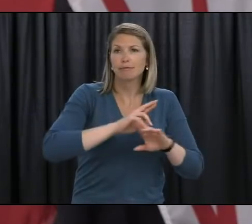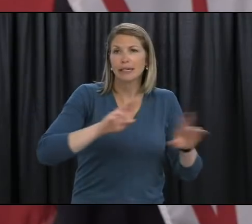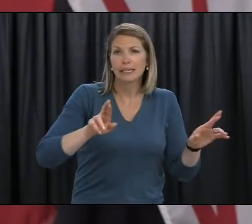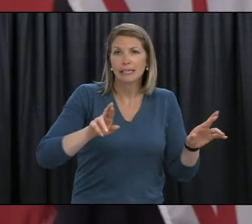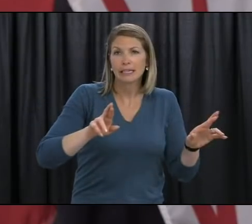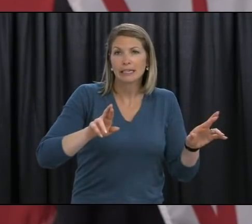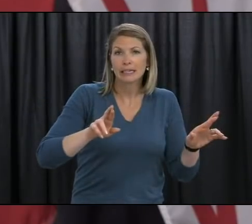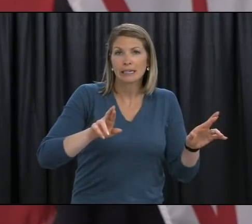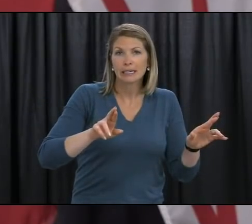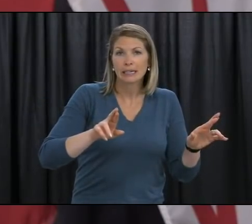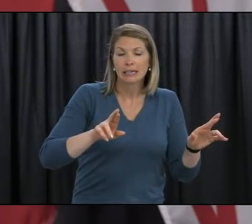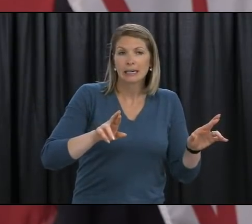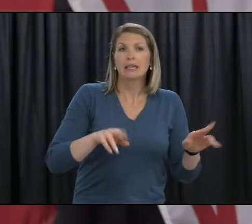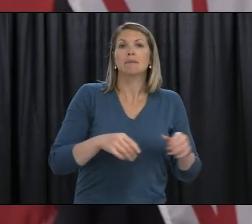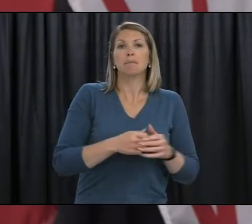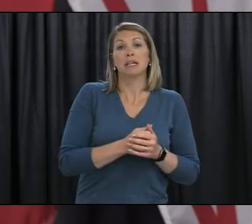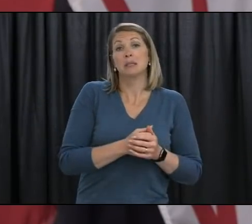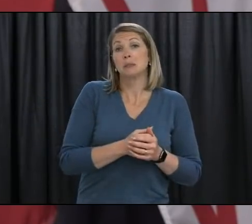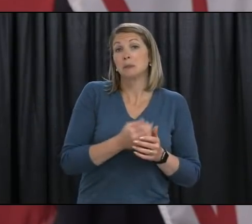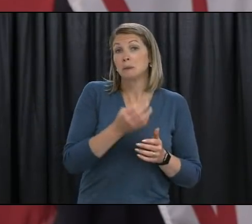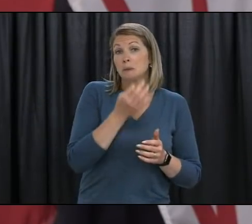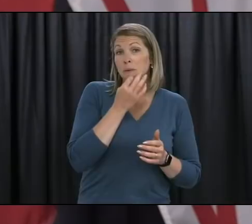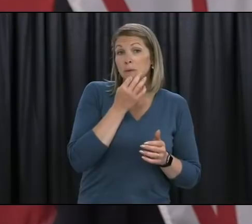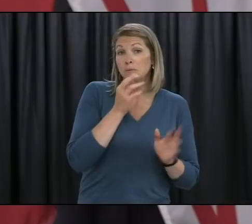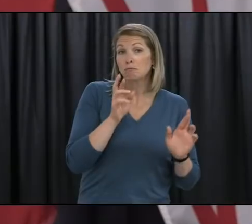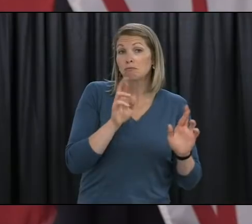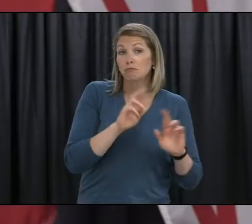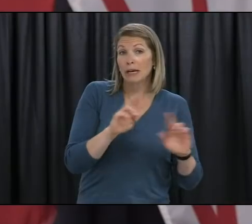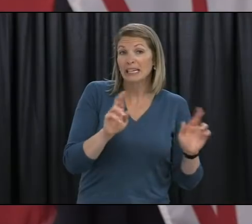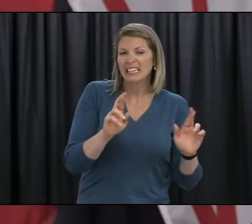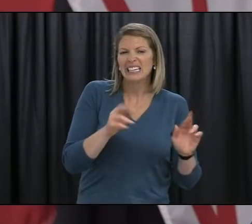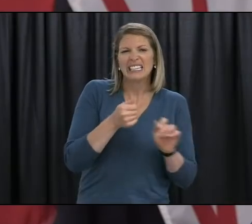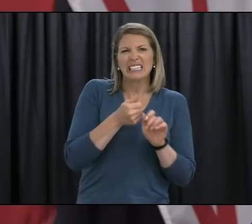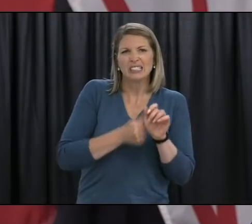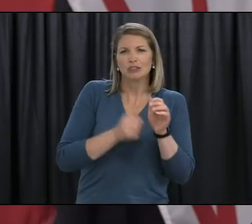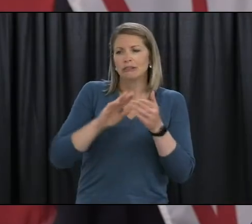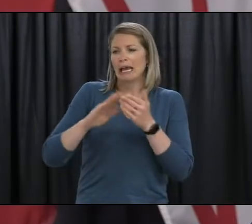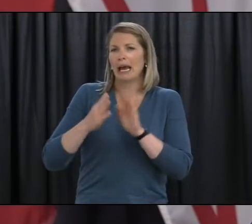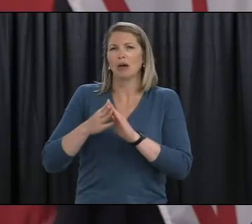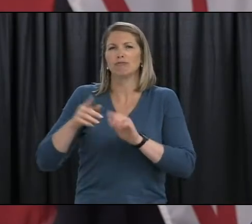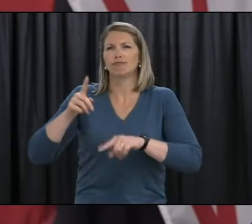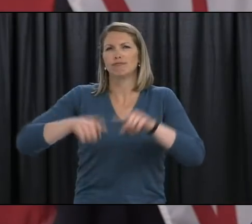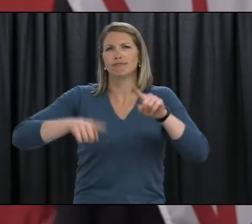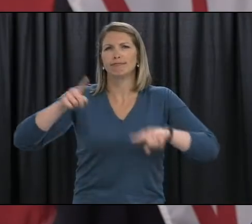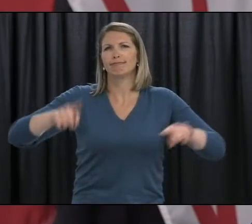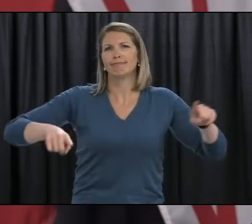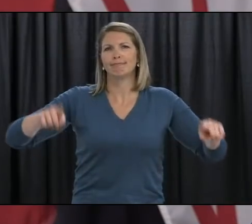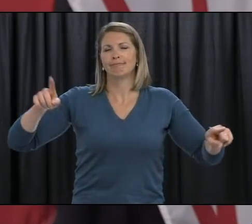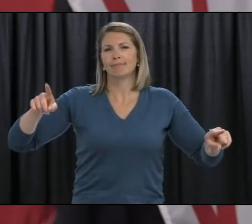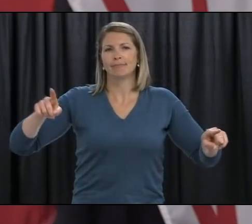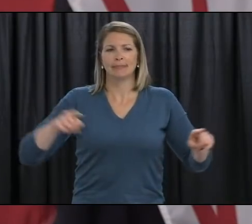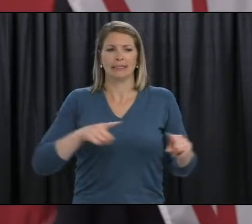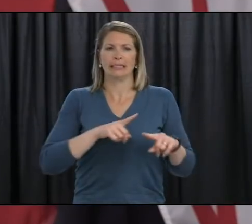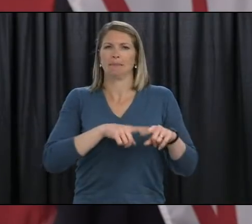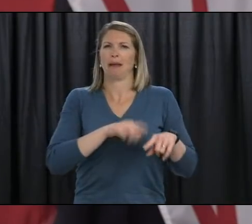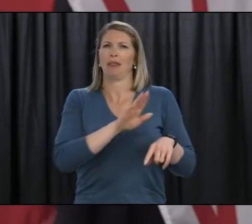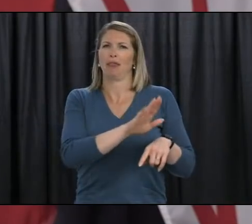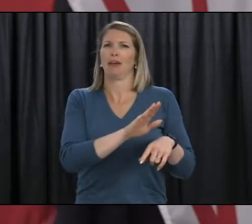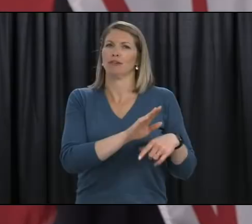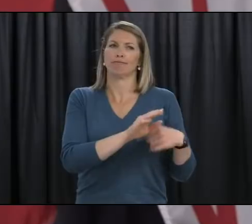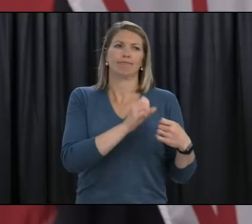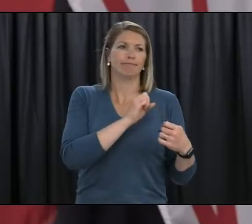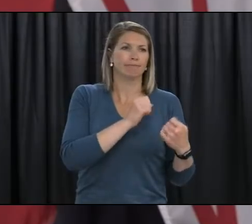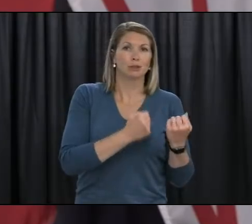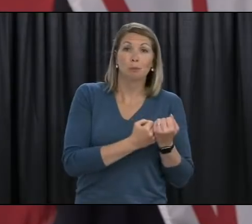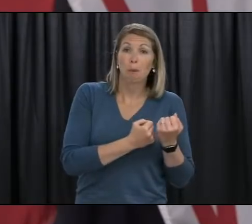it can be ready for people to use them. That could be different in each community based on the supports that they would have in place to be able to do